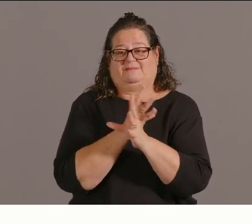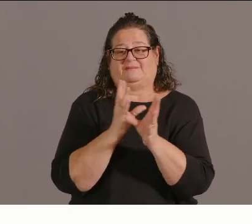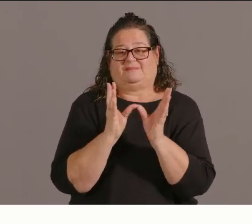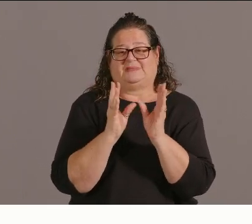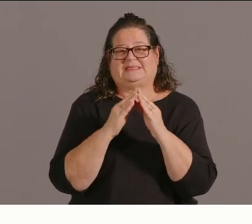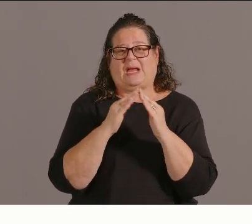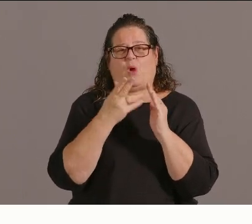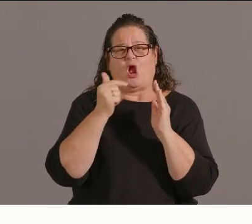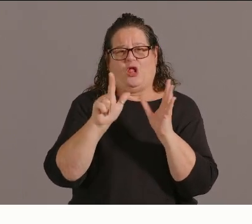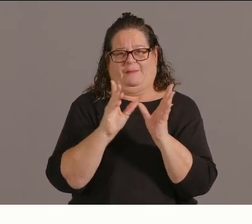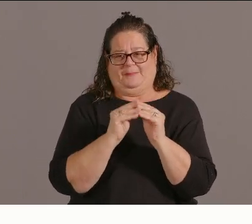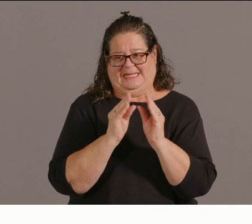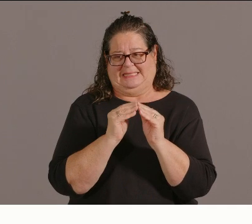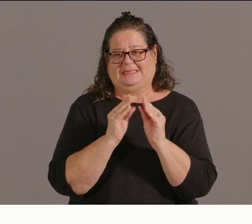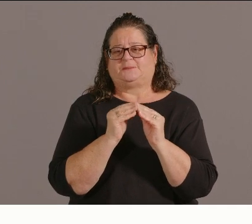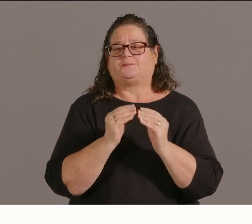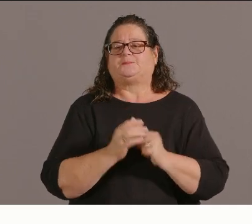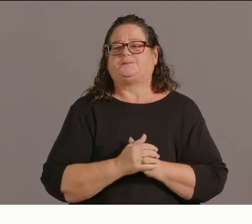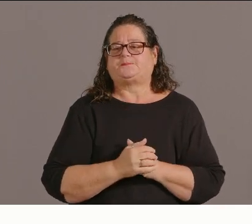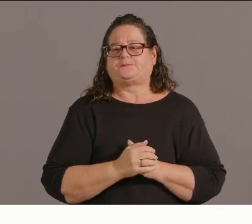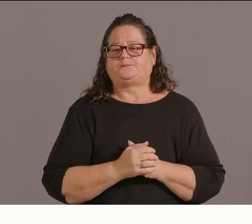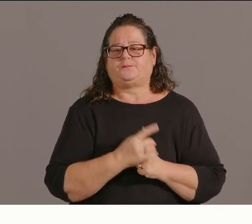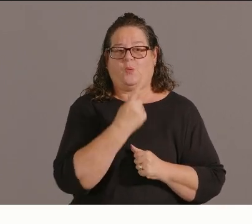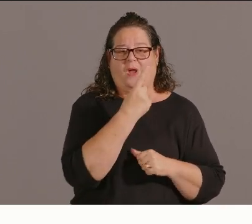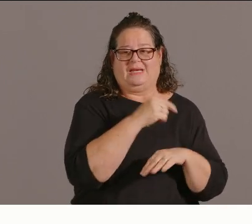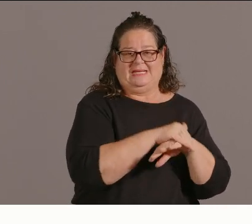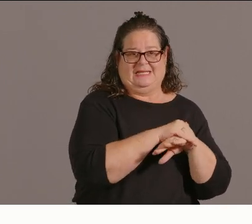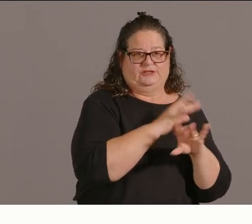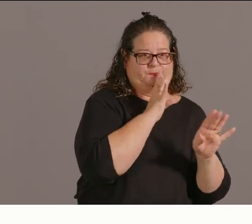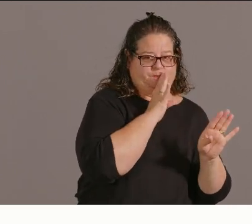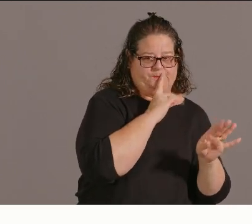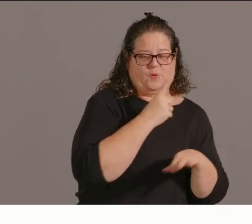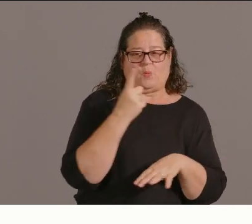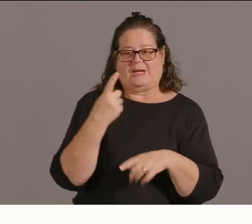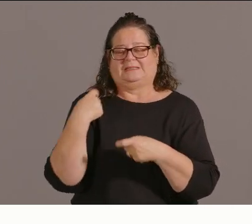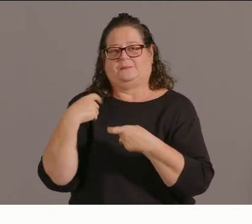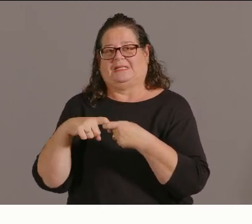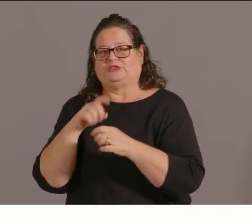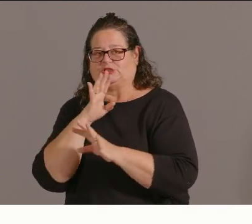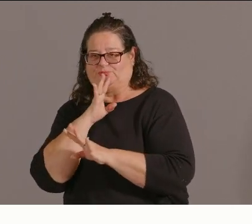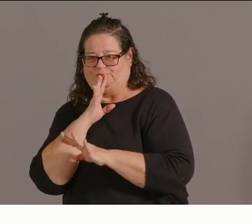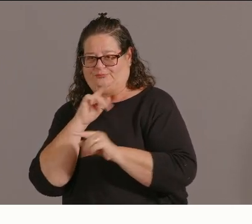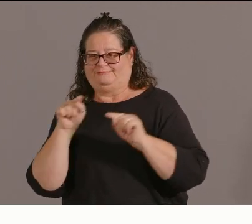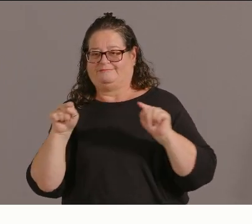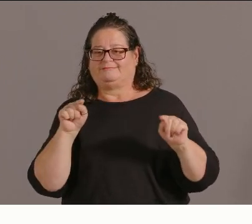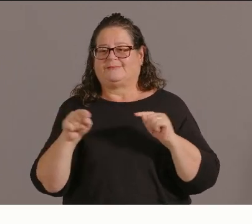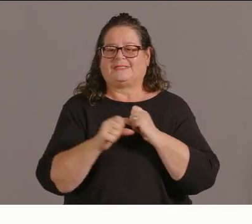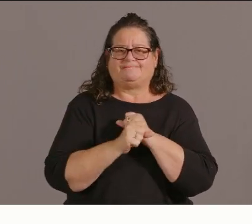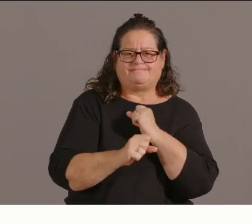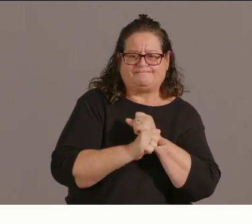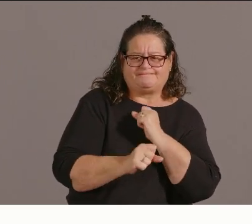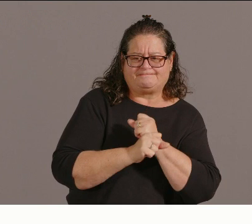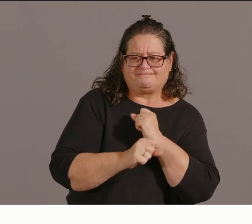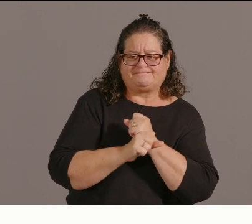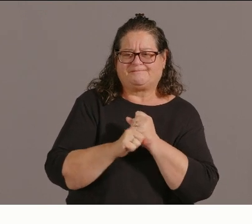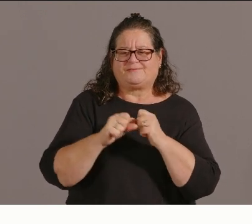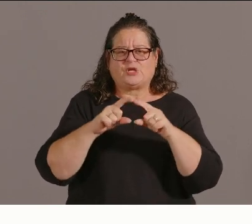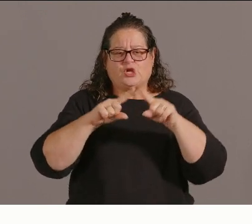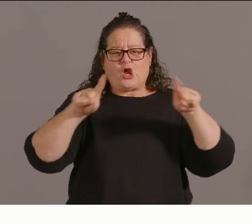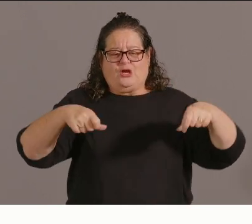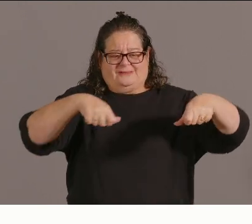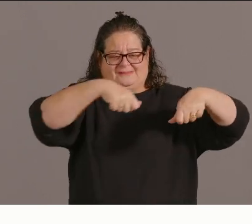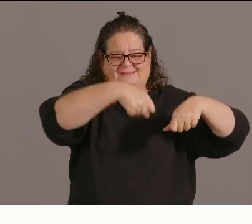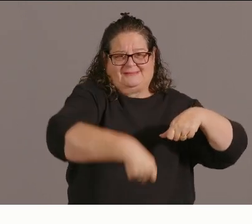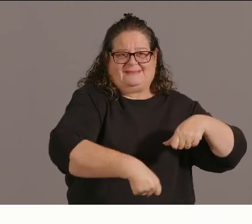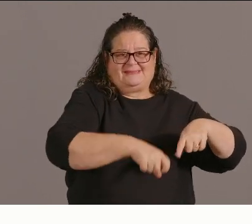11th. We continue to push messaging through social media and yard signs and in-community messaging. What we are planning on